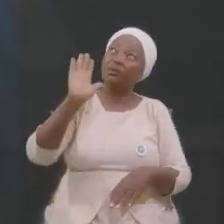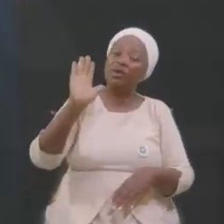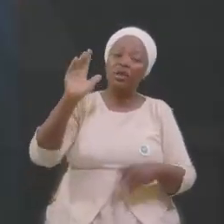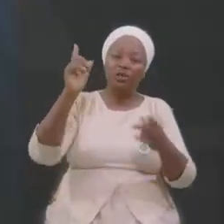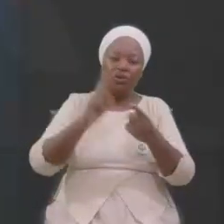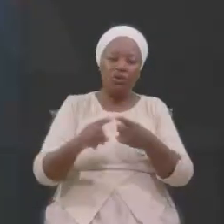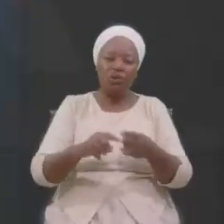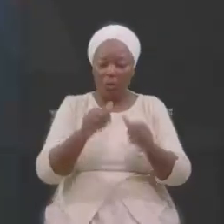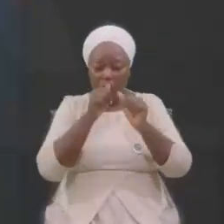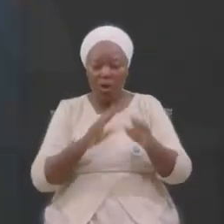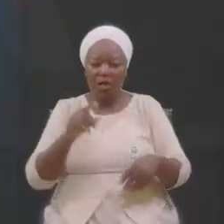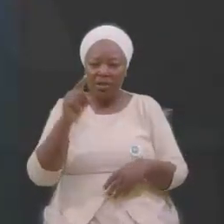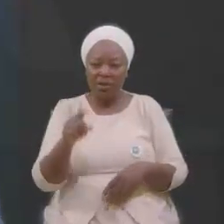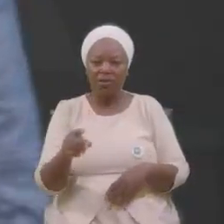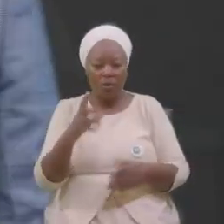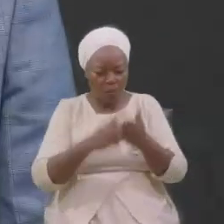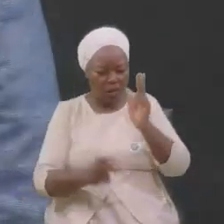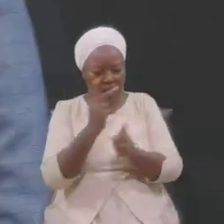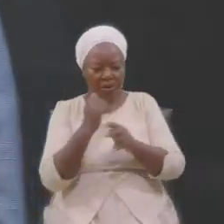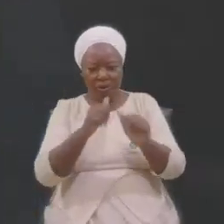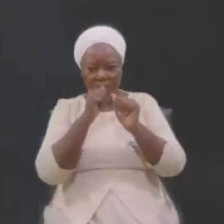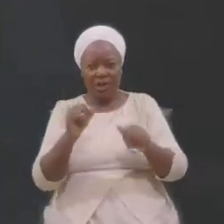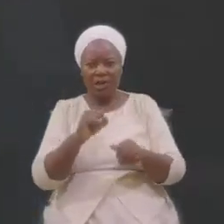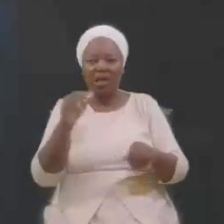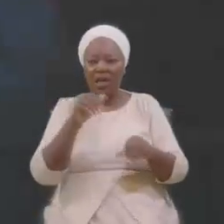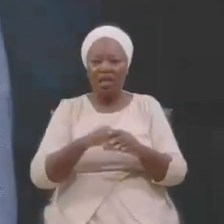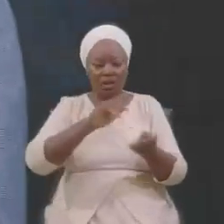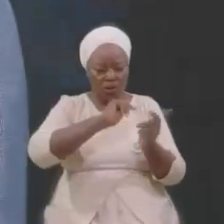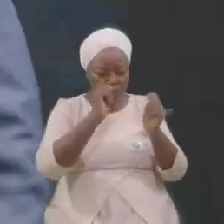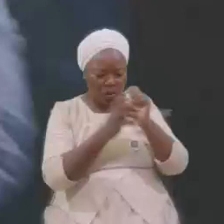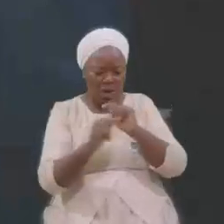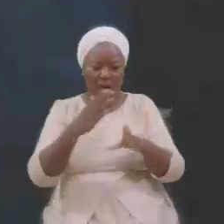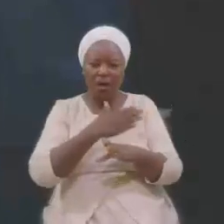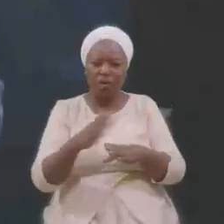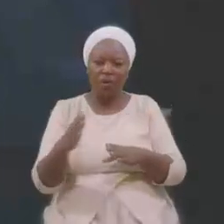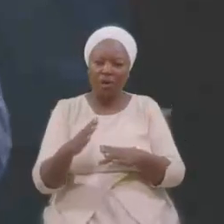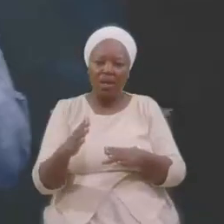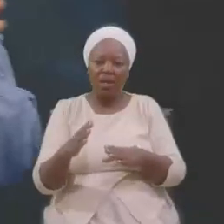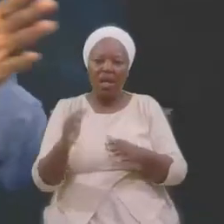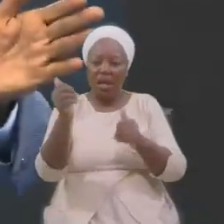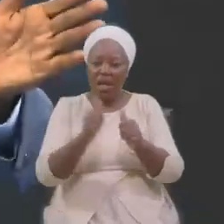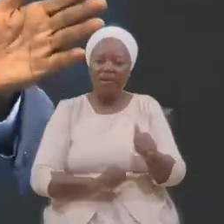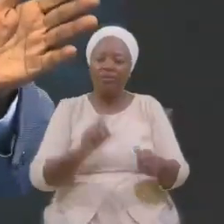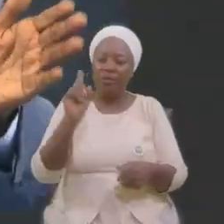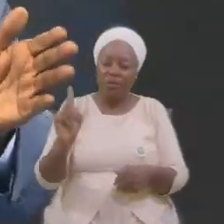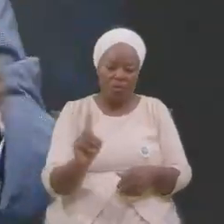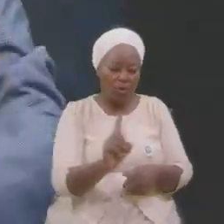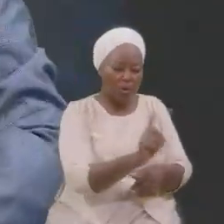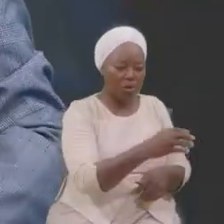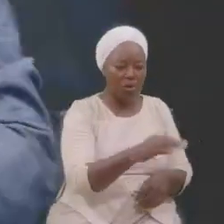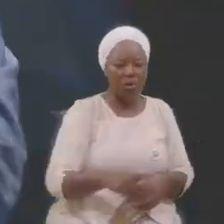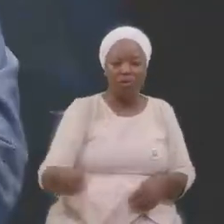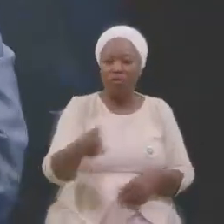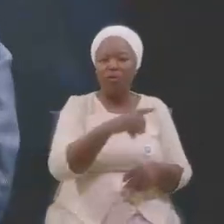bless you. What kind of blessing? In turning away every one of you